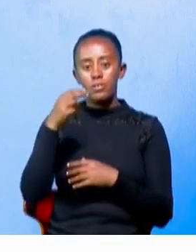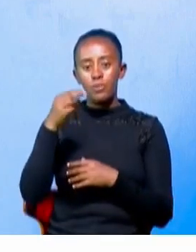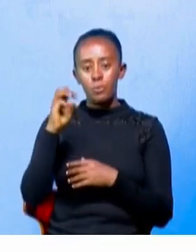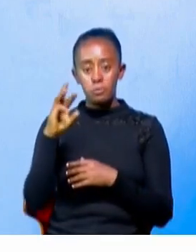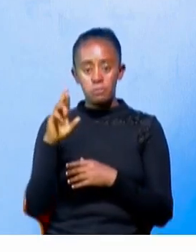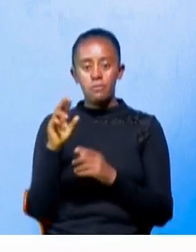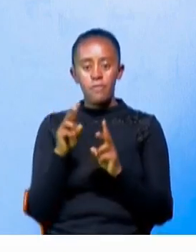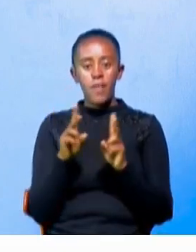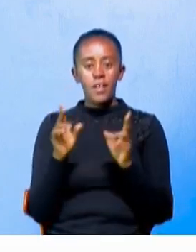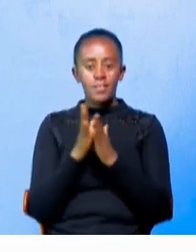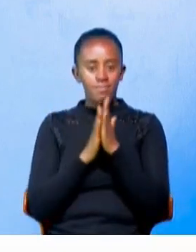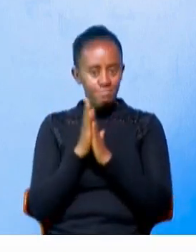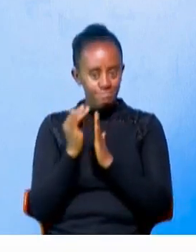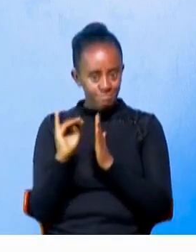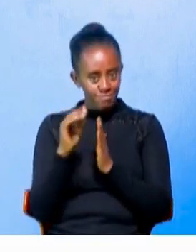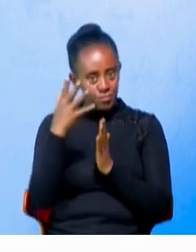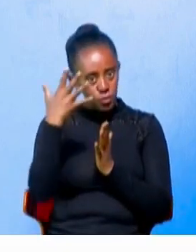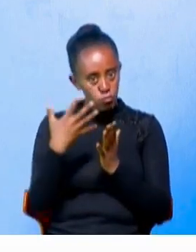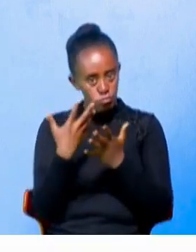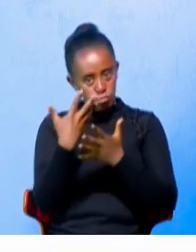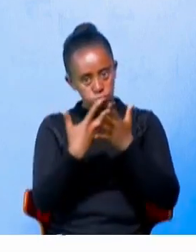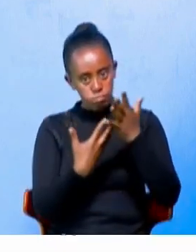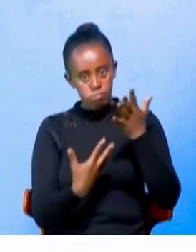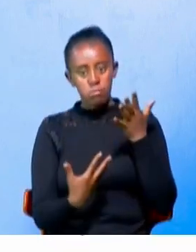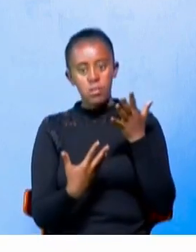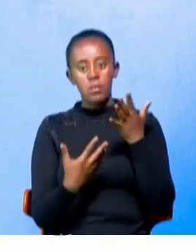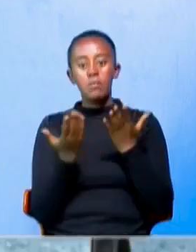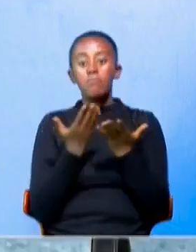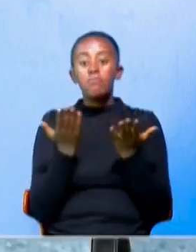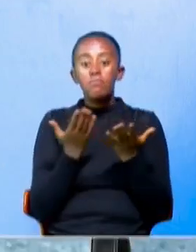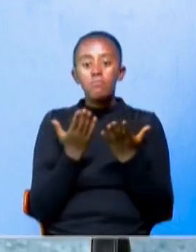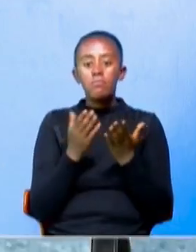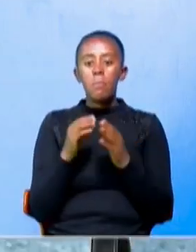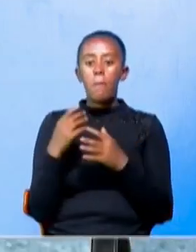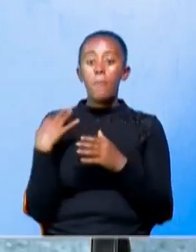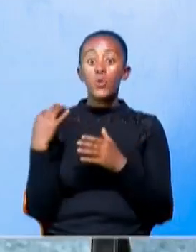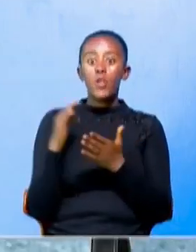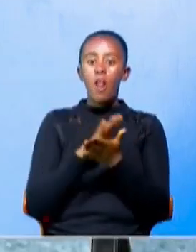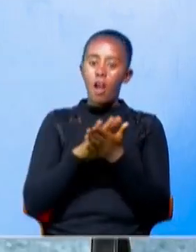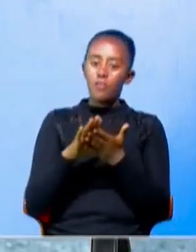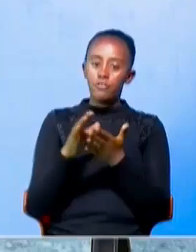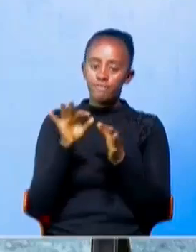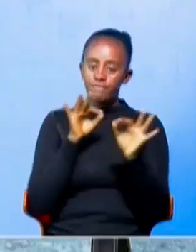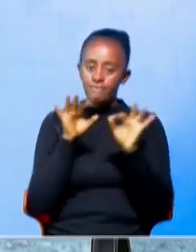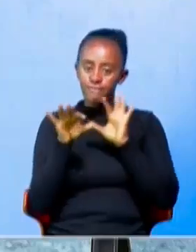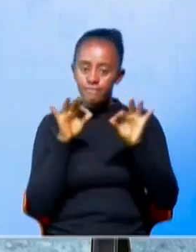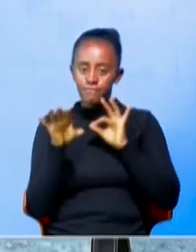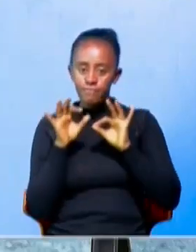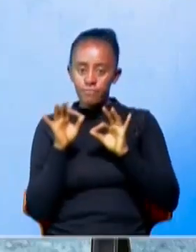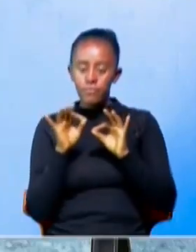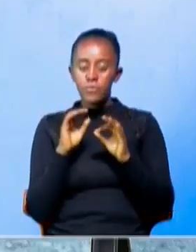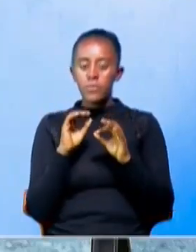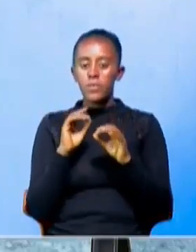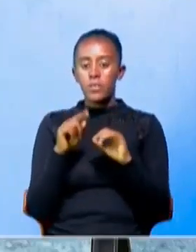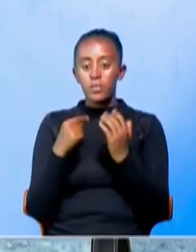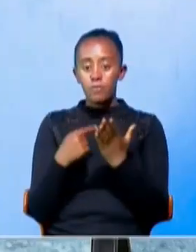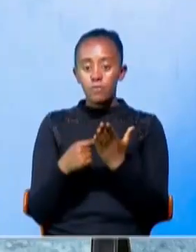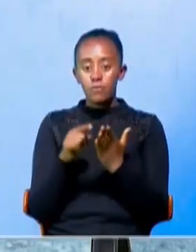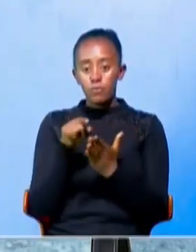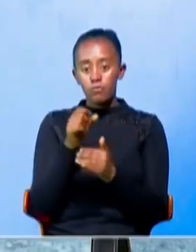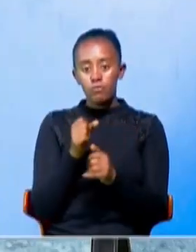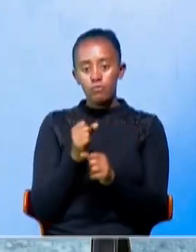Very interesting guy. These all vocabularies are taken from the personal hygiene. Right? Therefore, let's go and